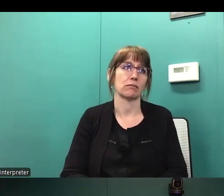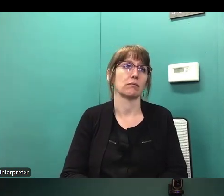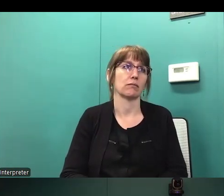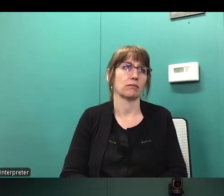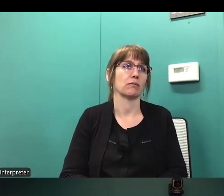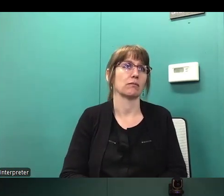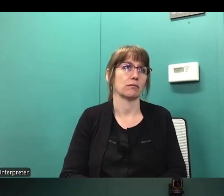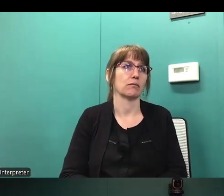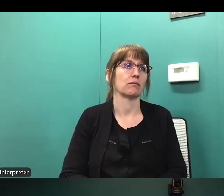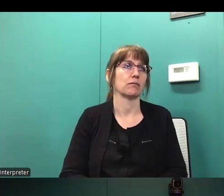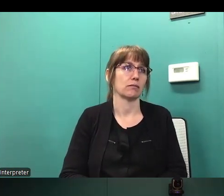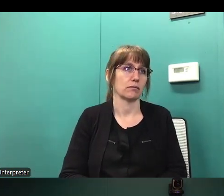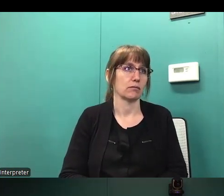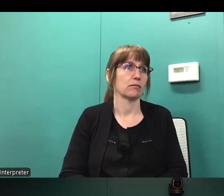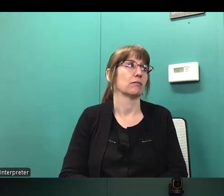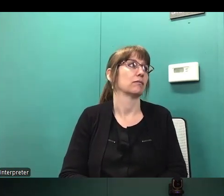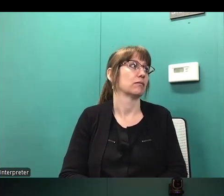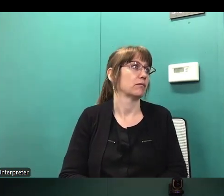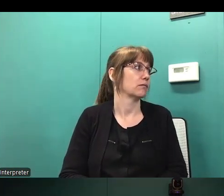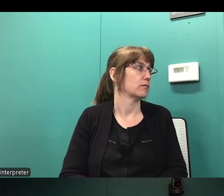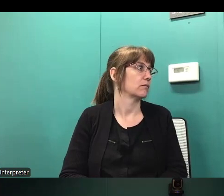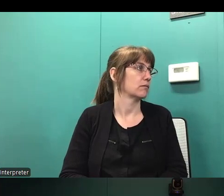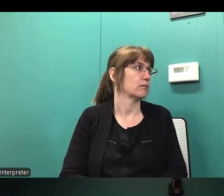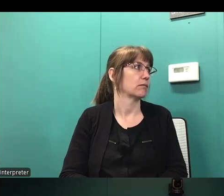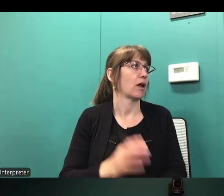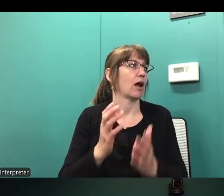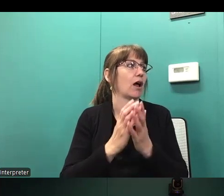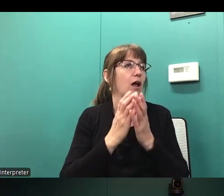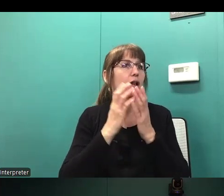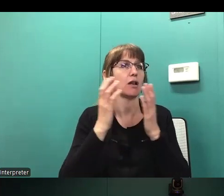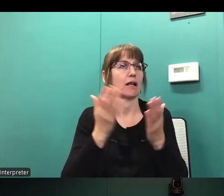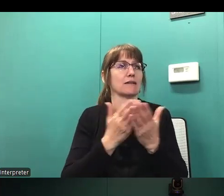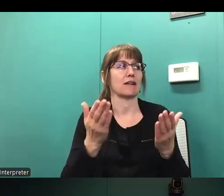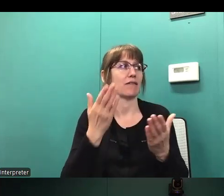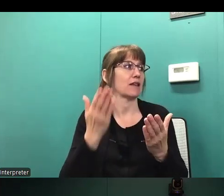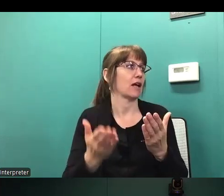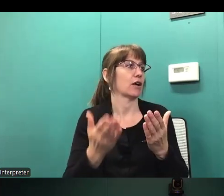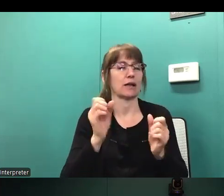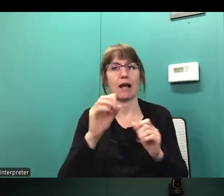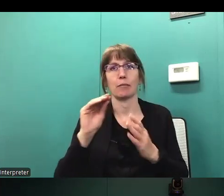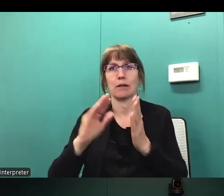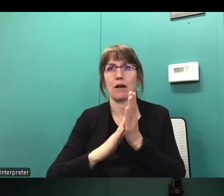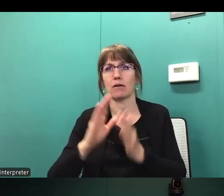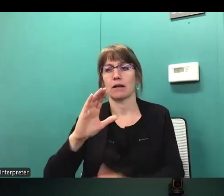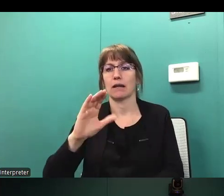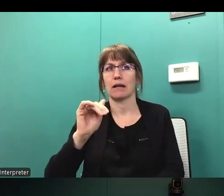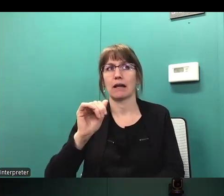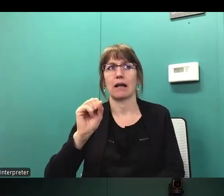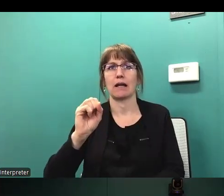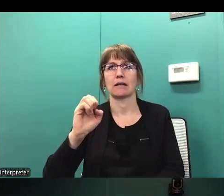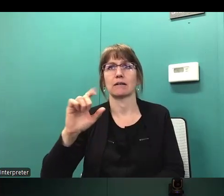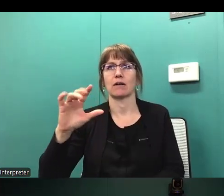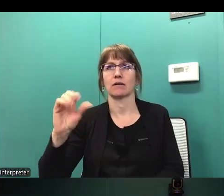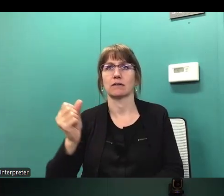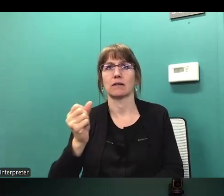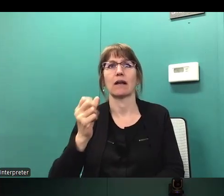So there's quite a bit of stuff here that we could put on castles. So who wants to look at the castles and see like kind of what,